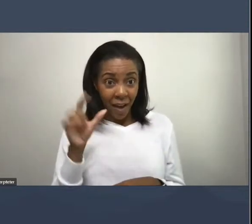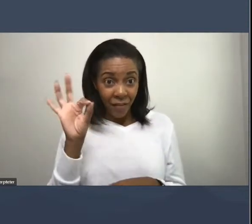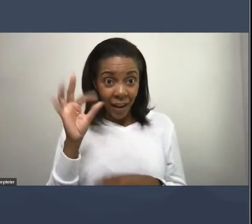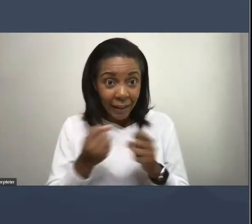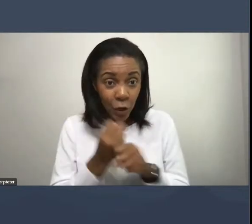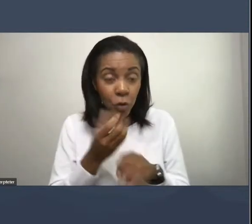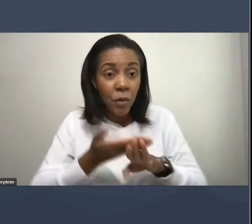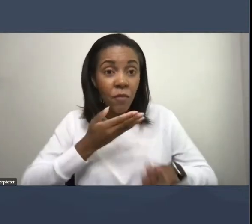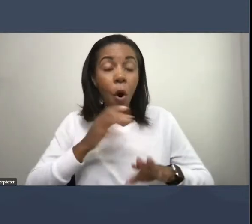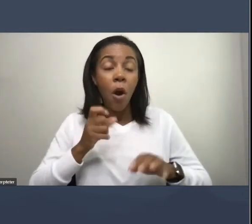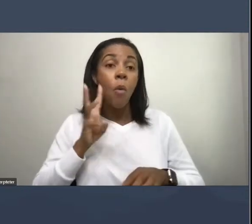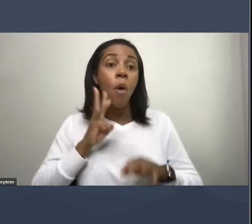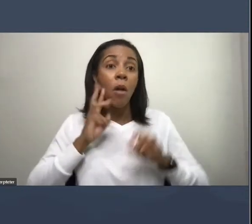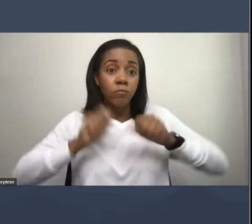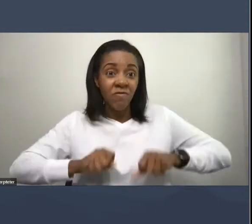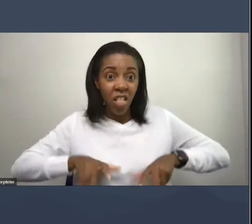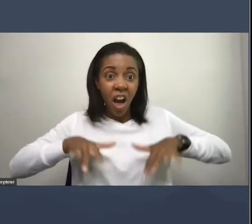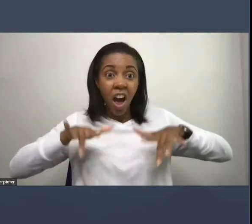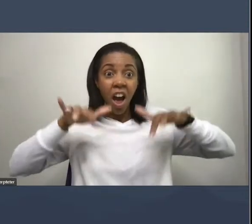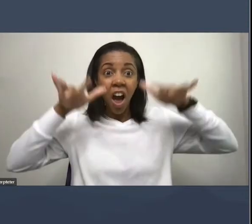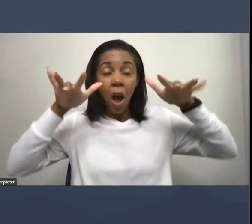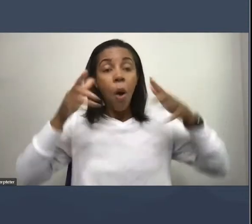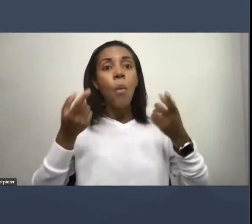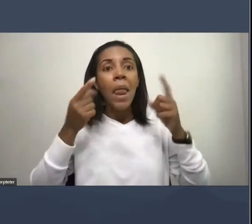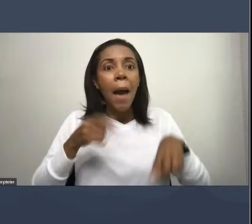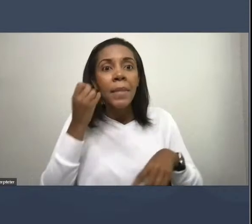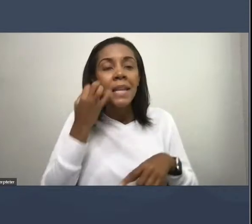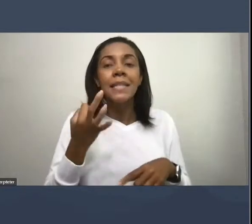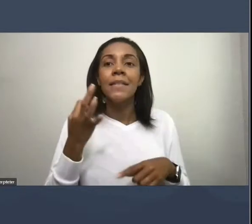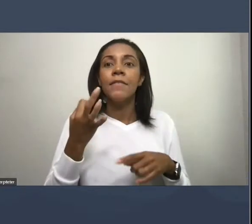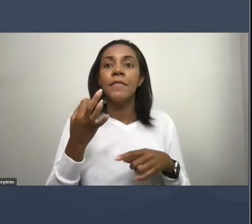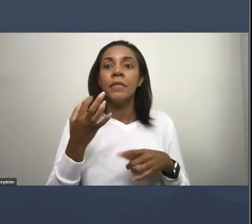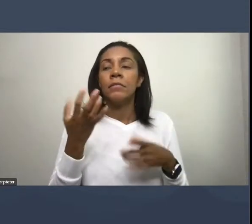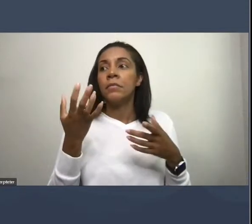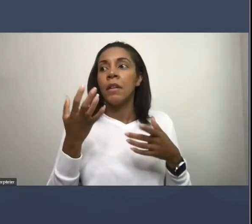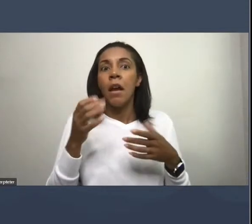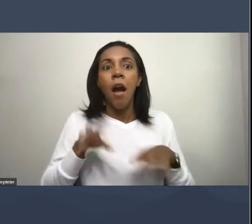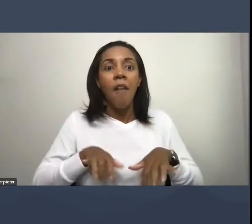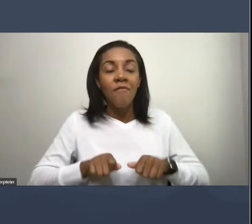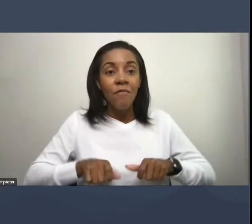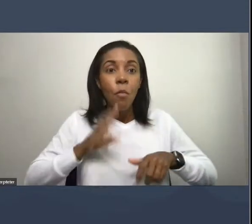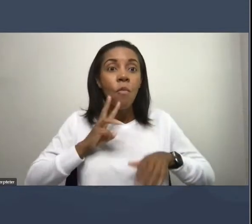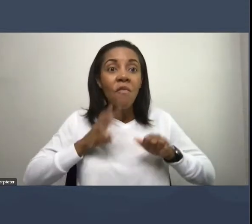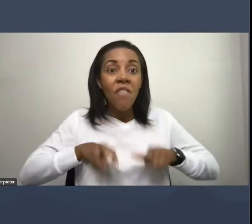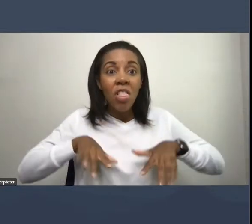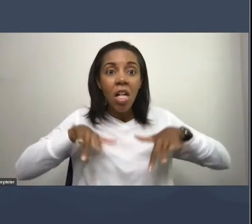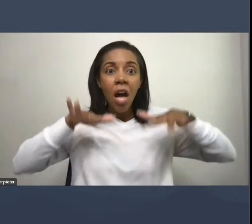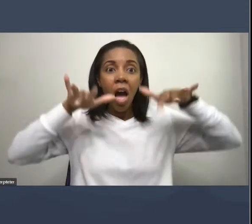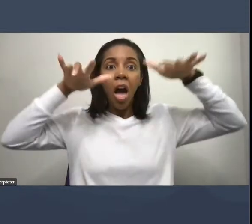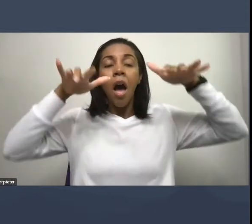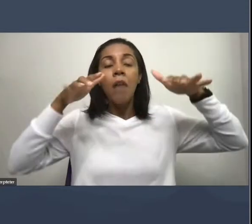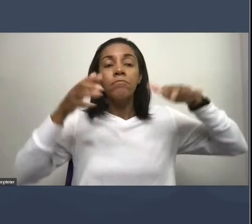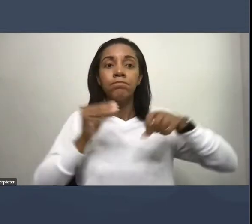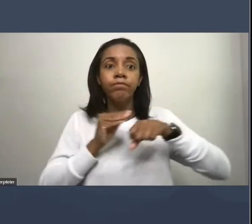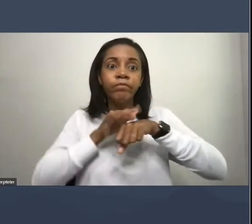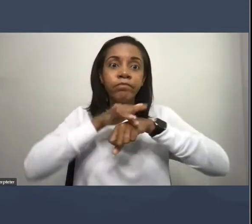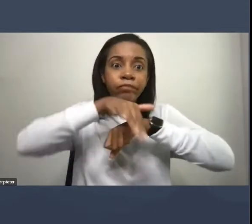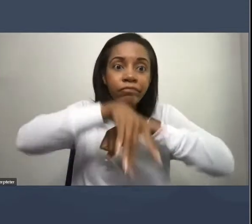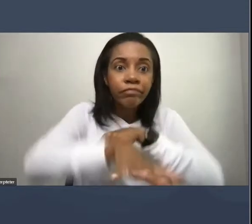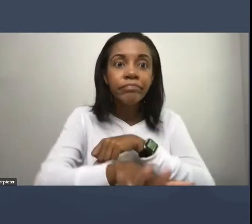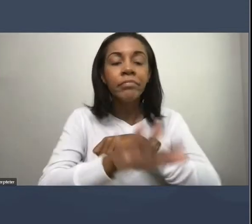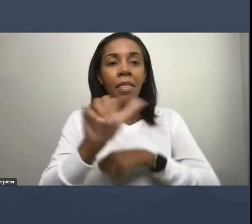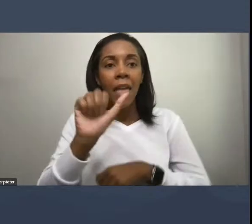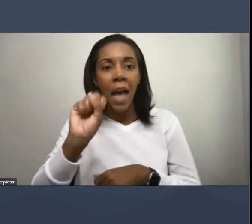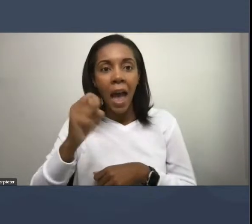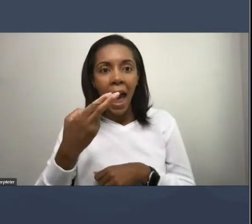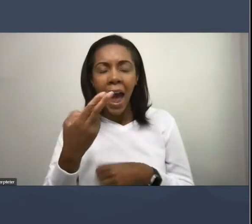big flood? What happens if a flood overruns those ash areas? What will that do to the aquifer and the rest